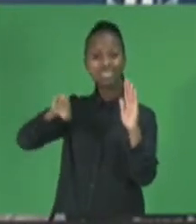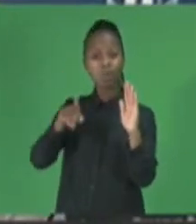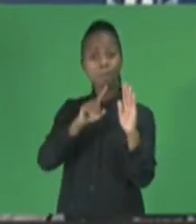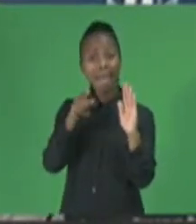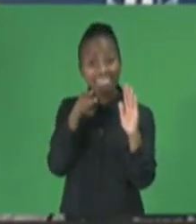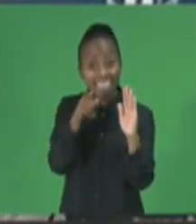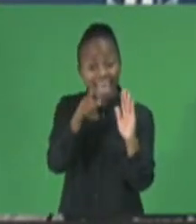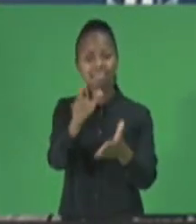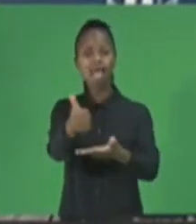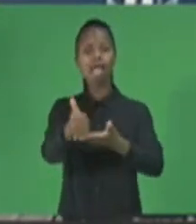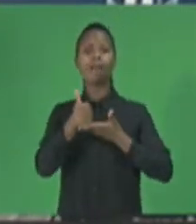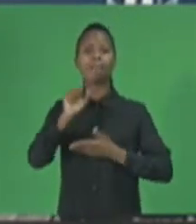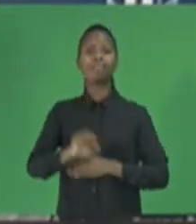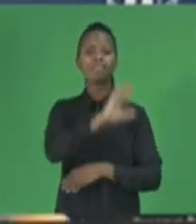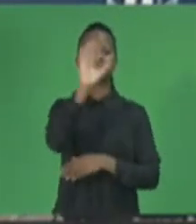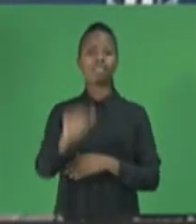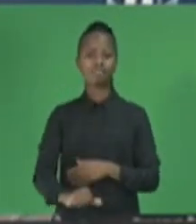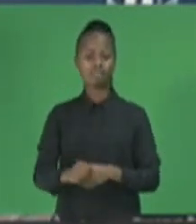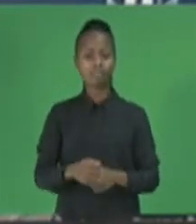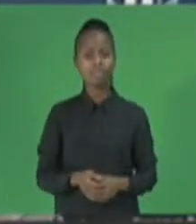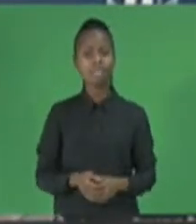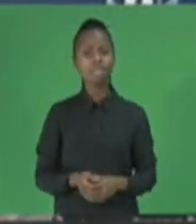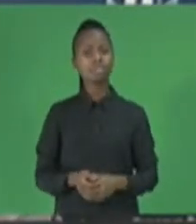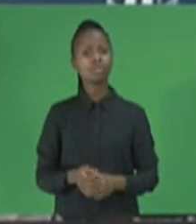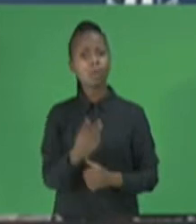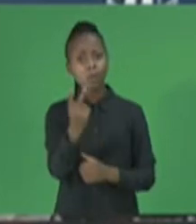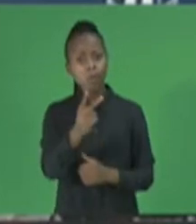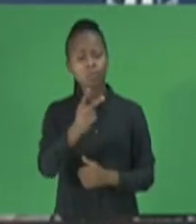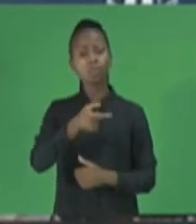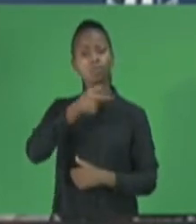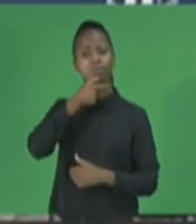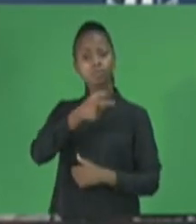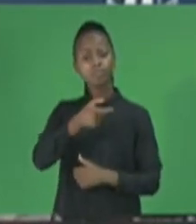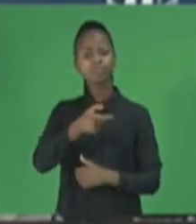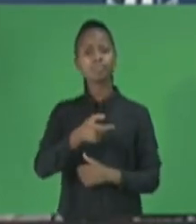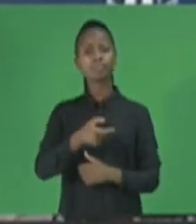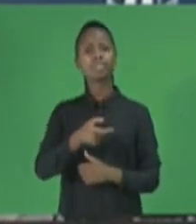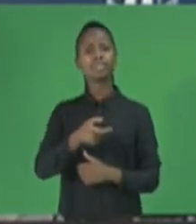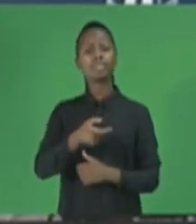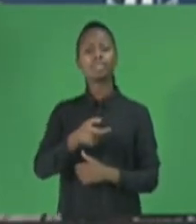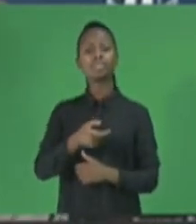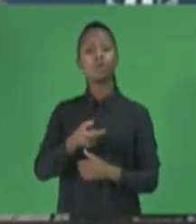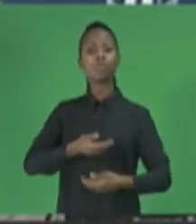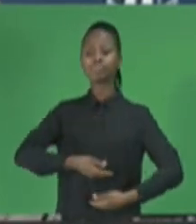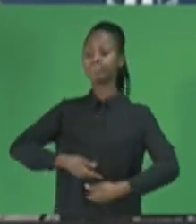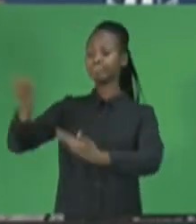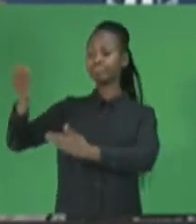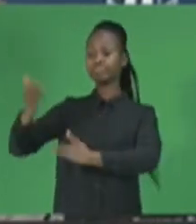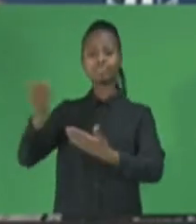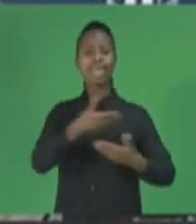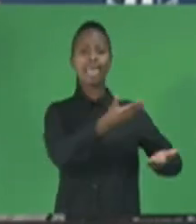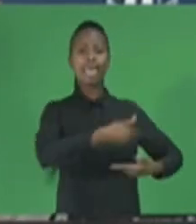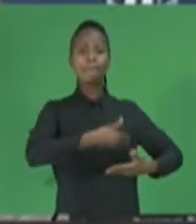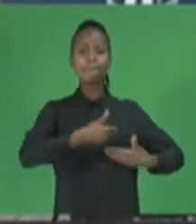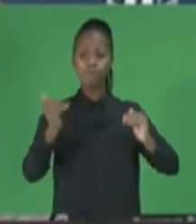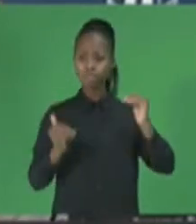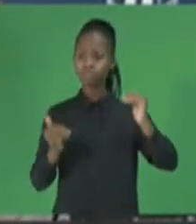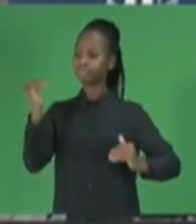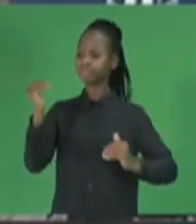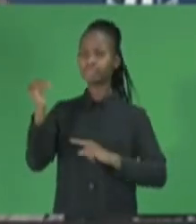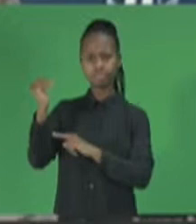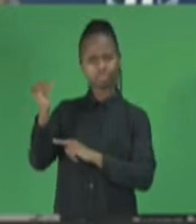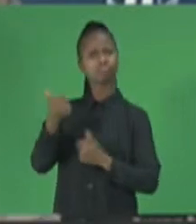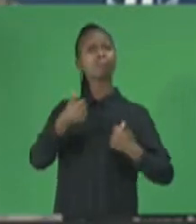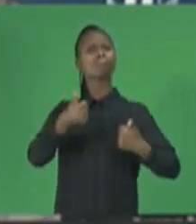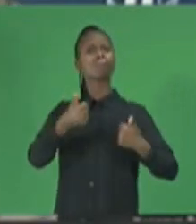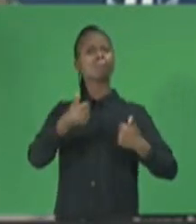Africa. But we also, in the statement, do mention the steepness of the curve because it might be reflecting the fact that there is